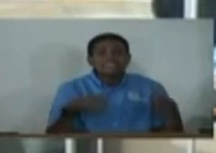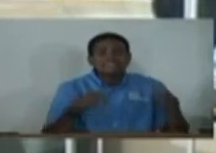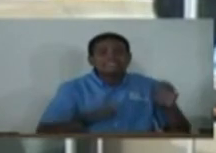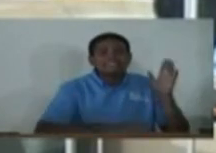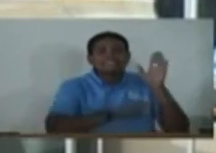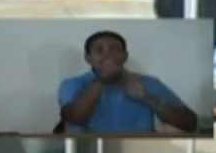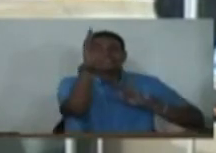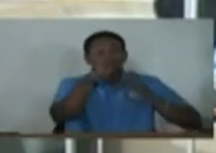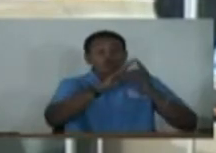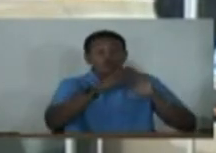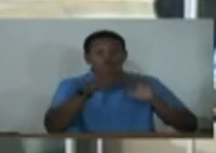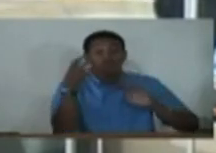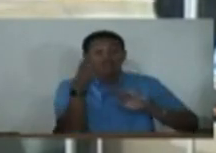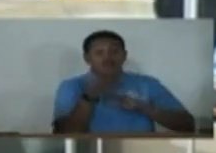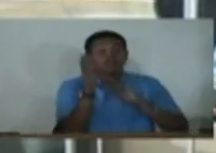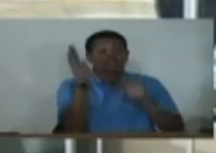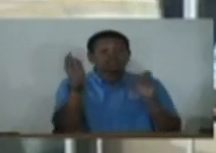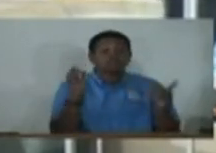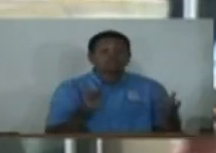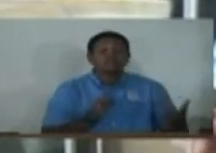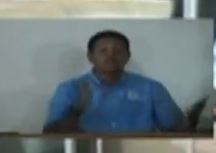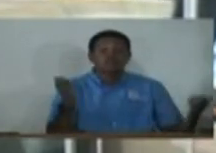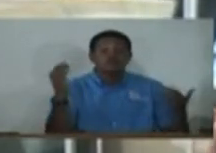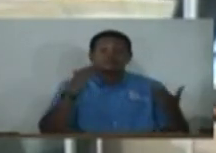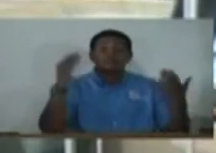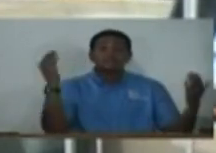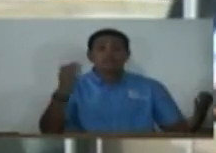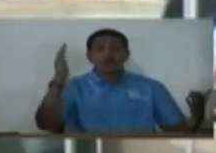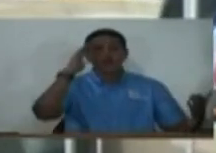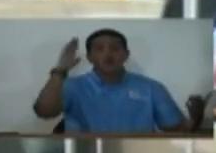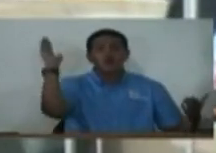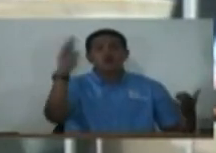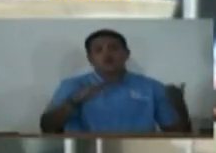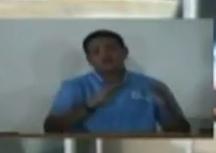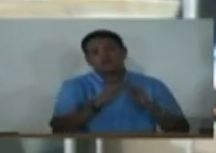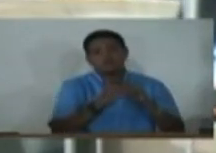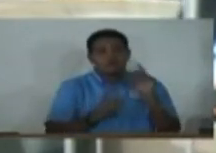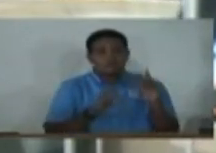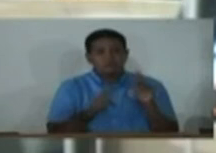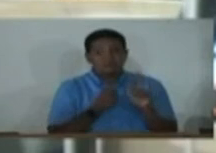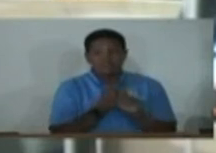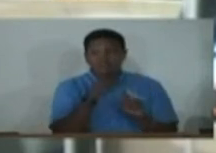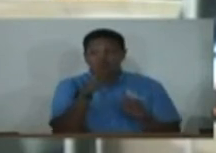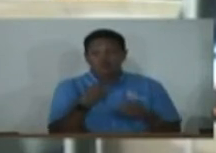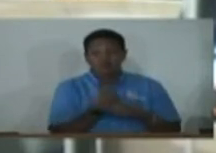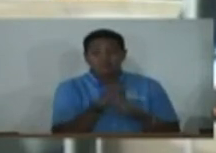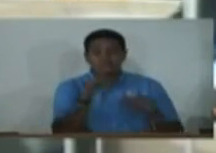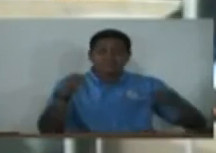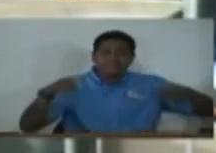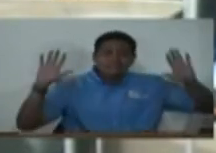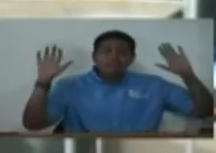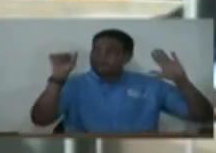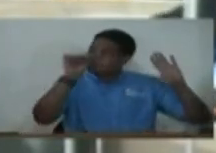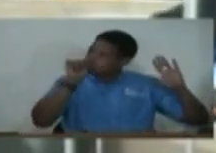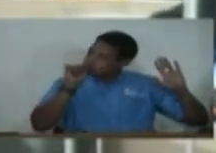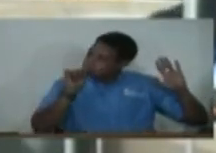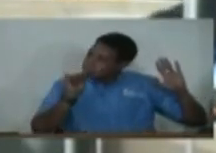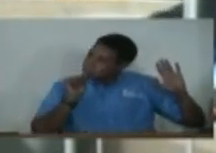Madam Speaker, I want to thank every single Jamaican who made the sacrifice